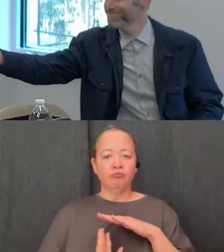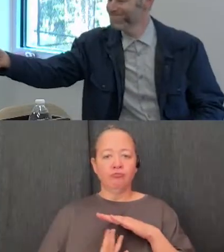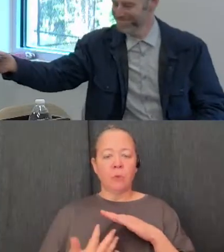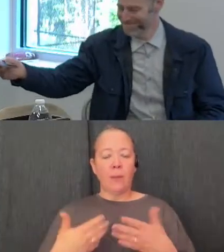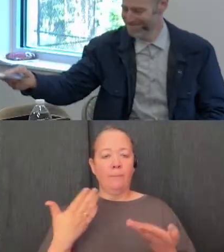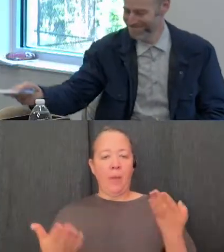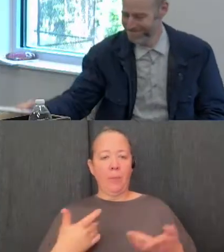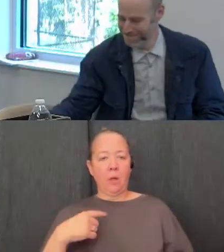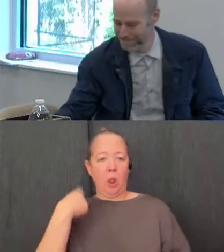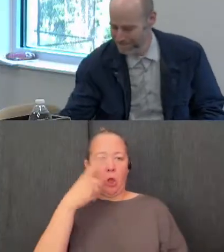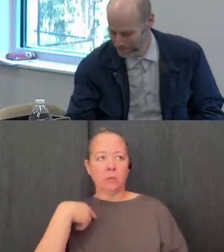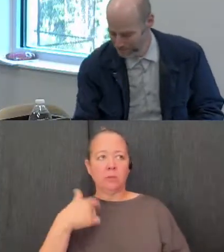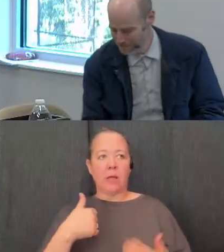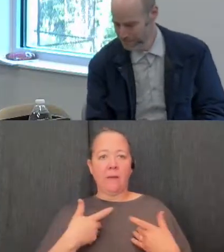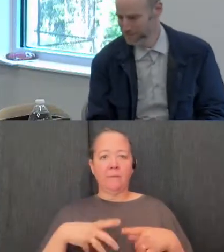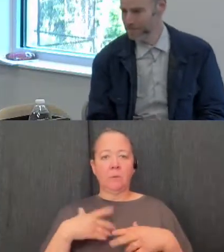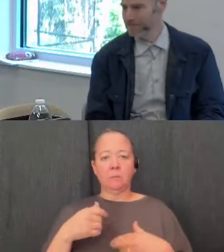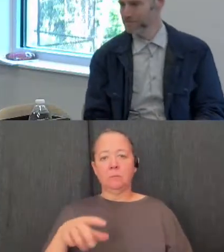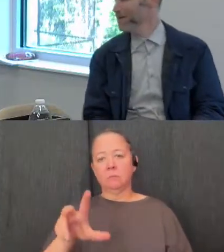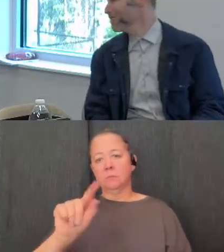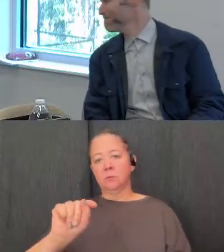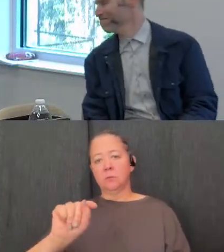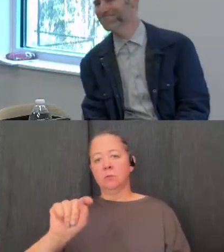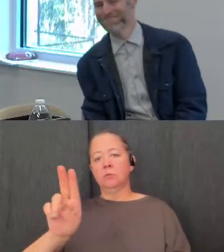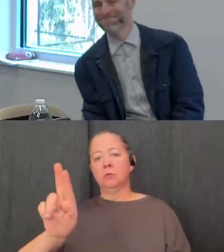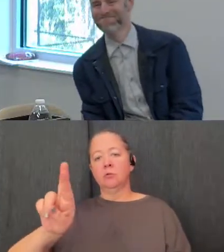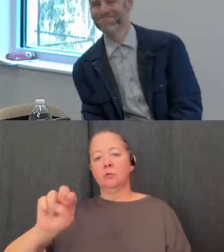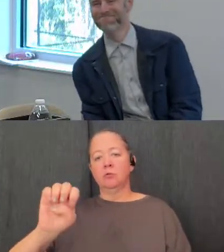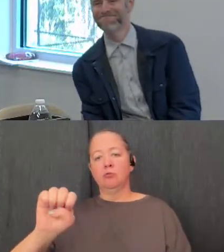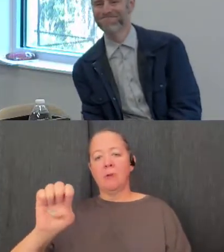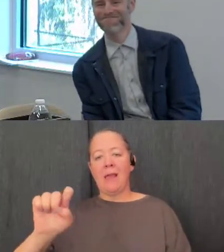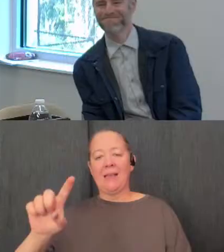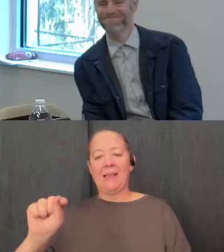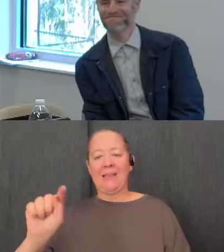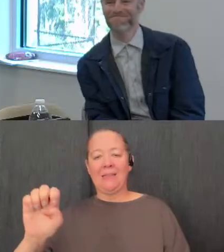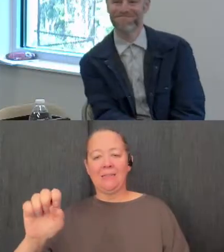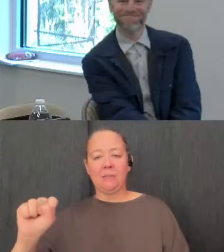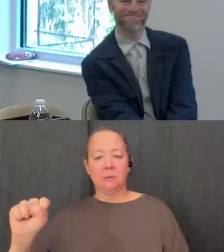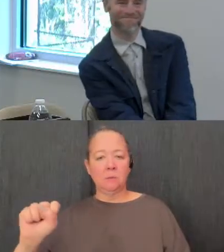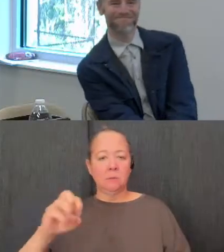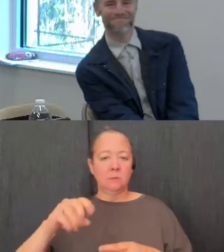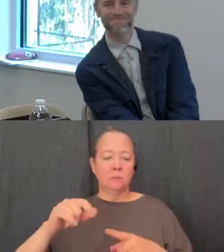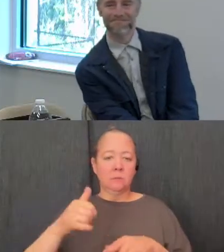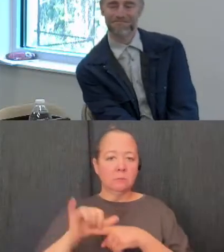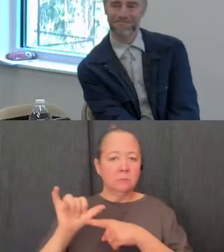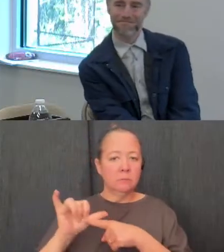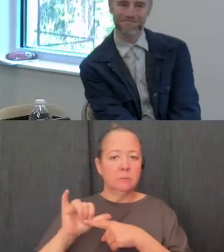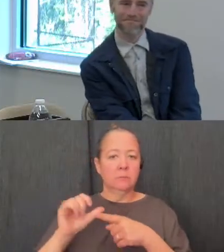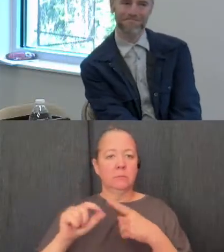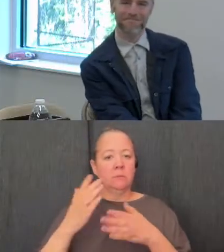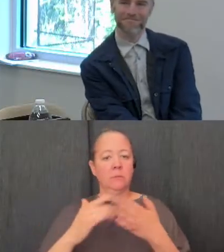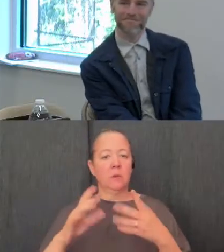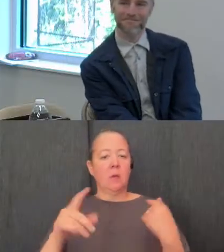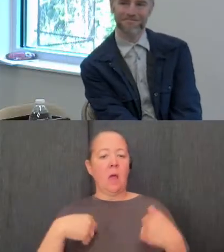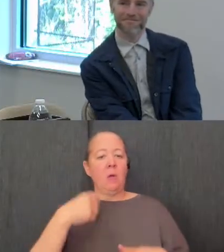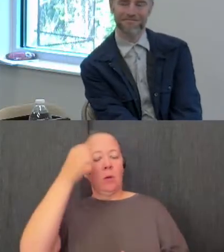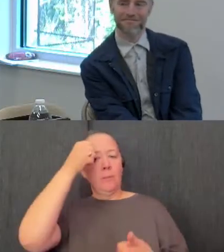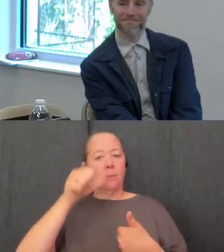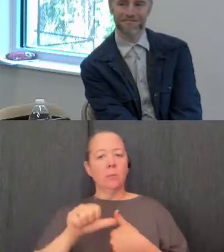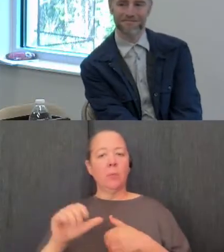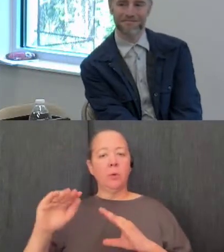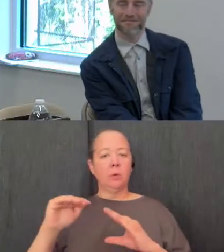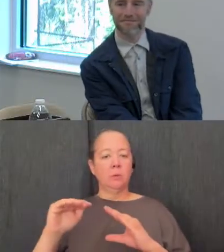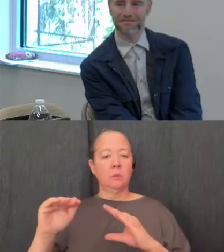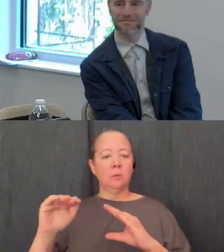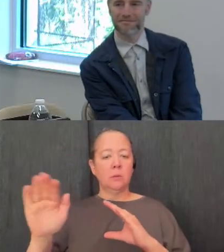remember the forum that we had in 2025. All of the emails that came in for questions to be asked to